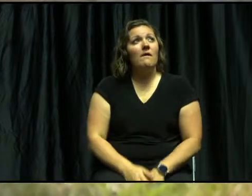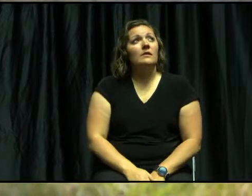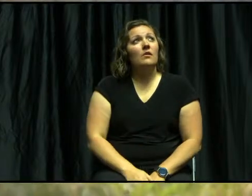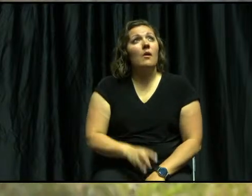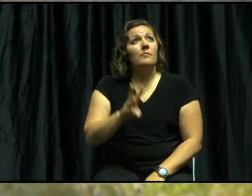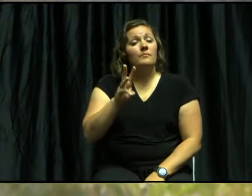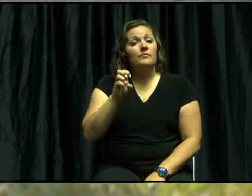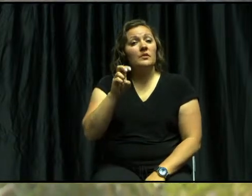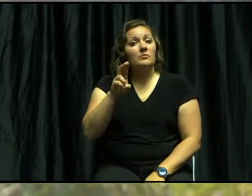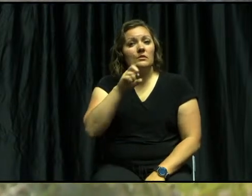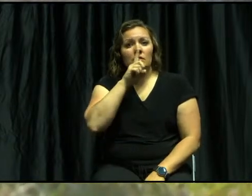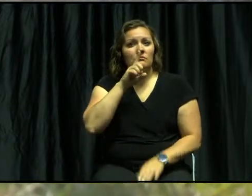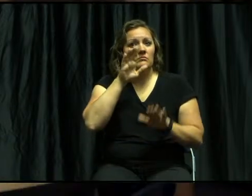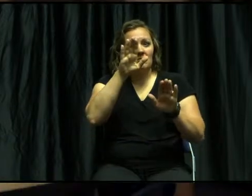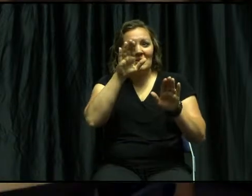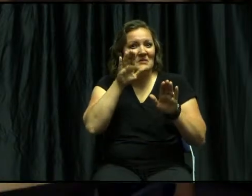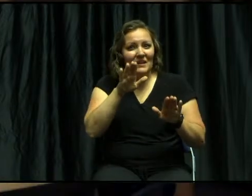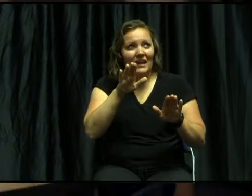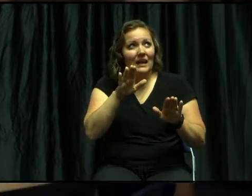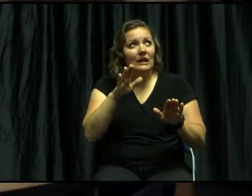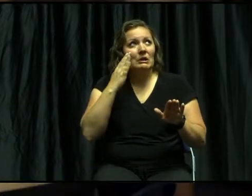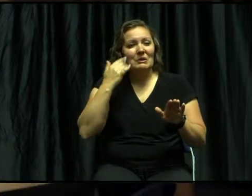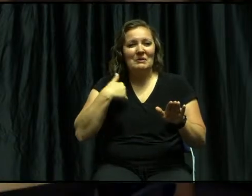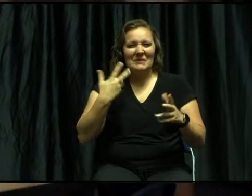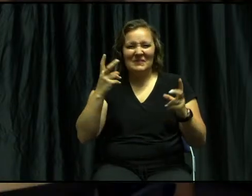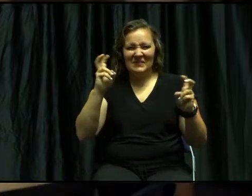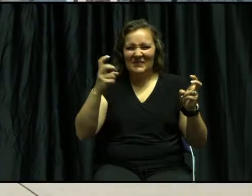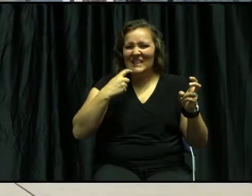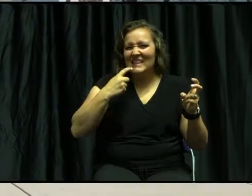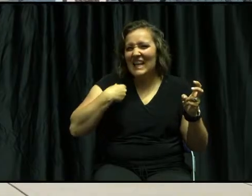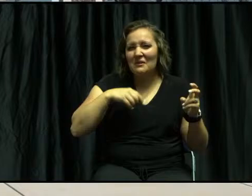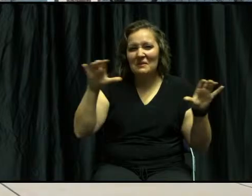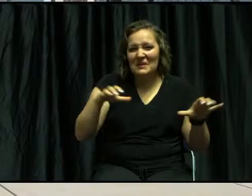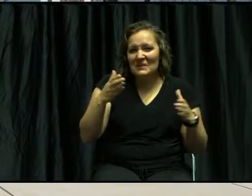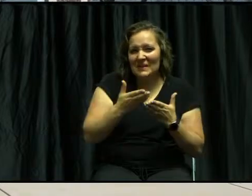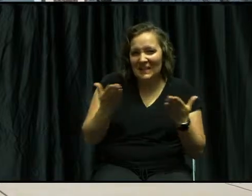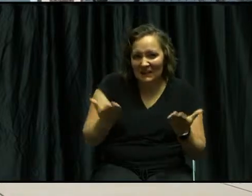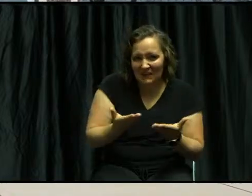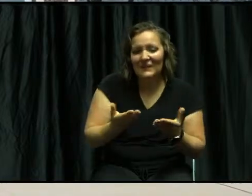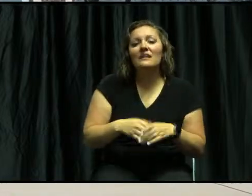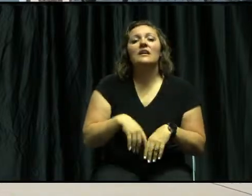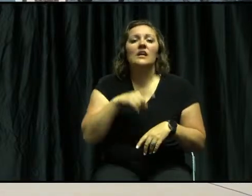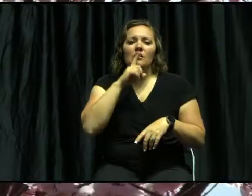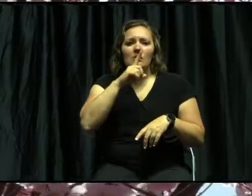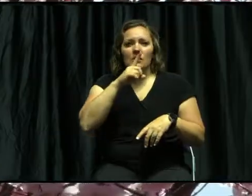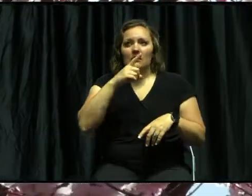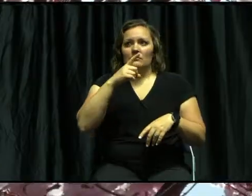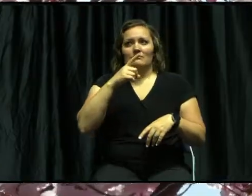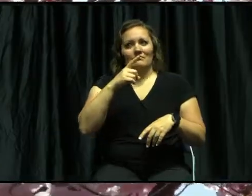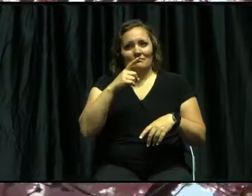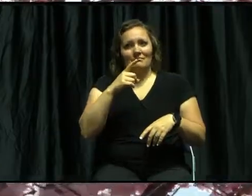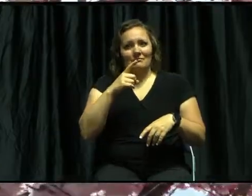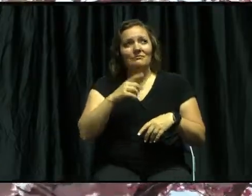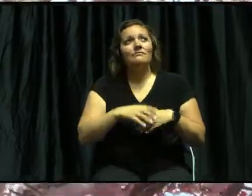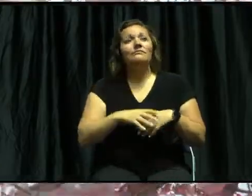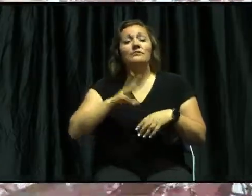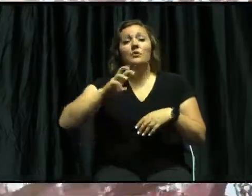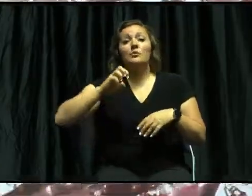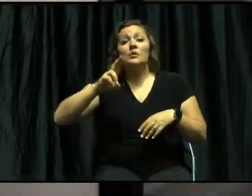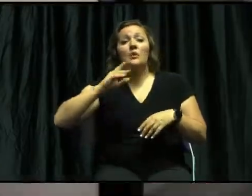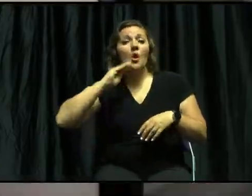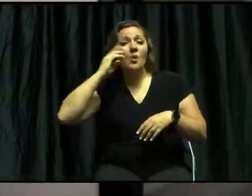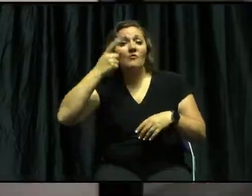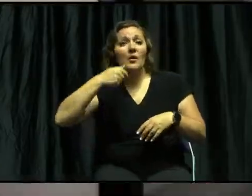Weber State is great. You know, it's what we say, it's what we do here, and it's real. Weber State is home for